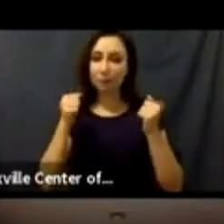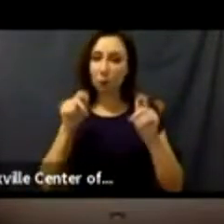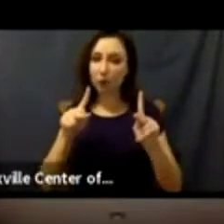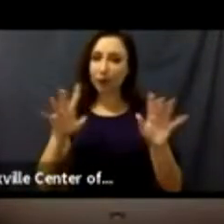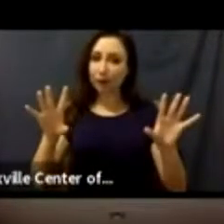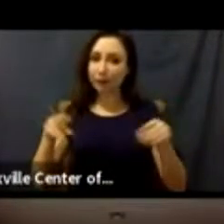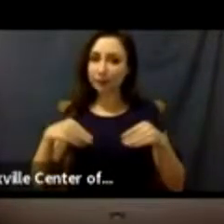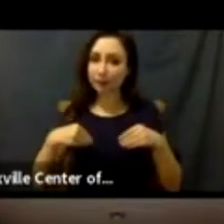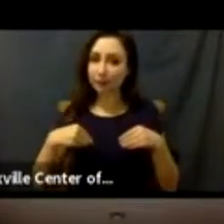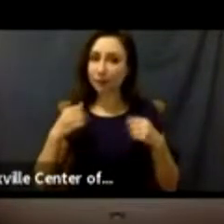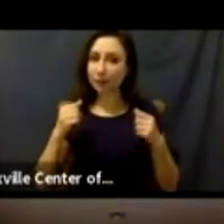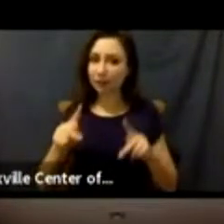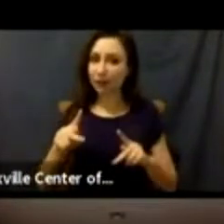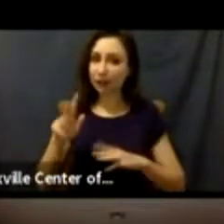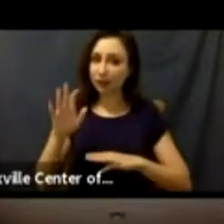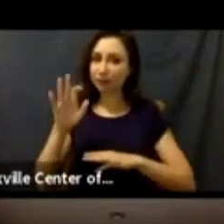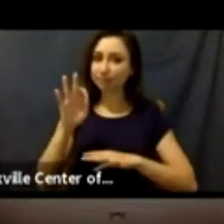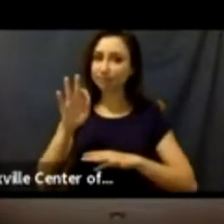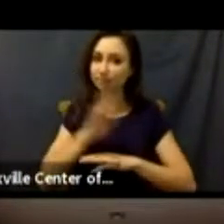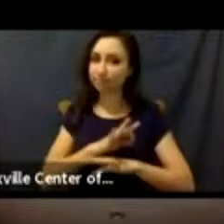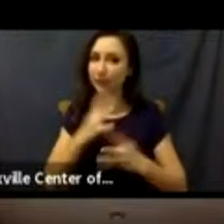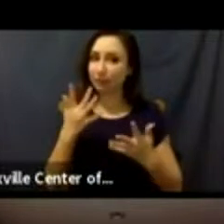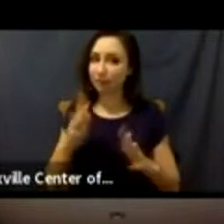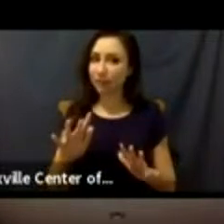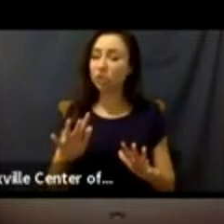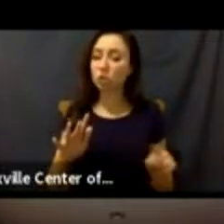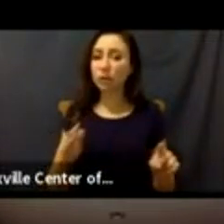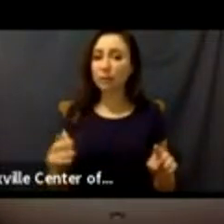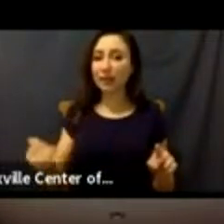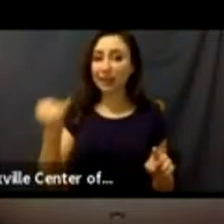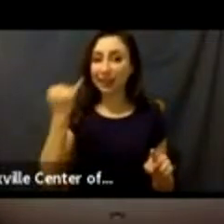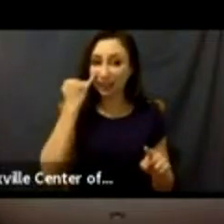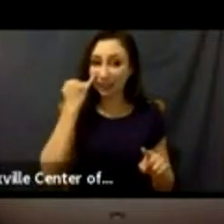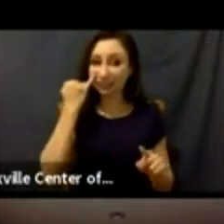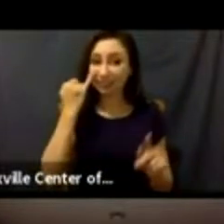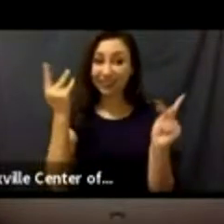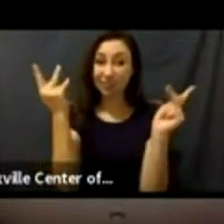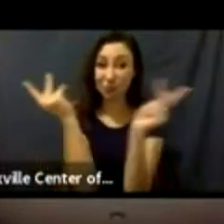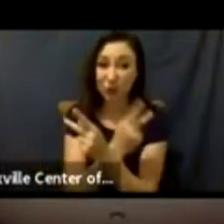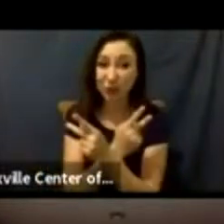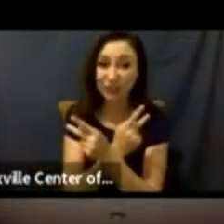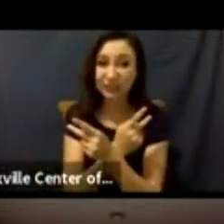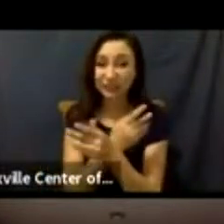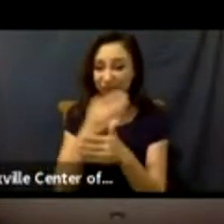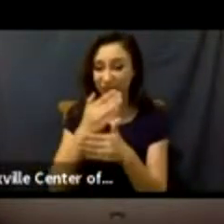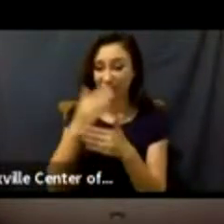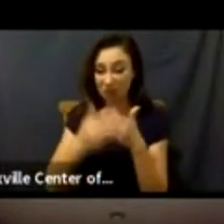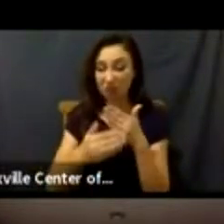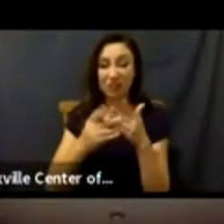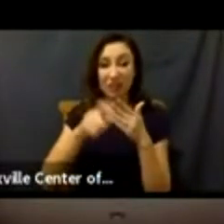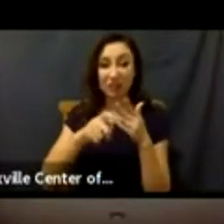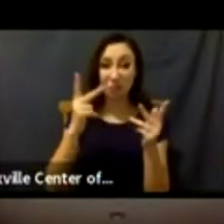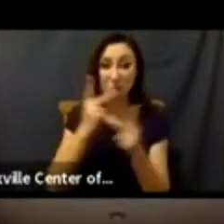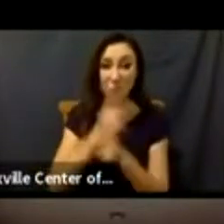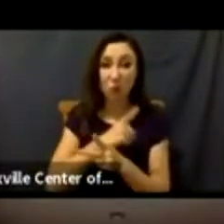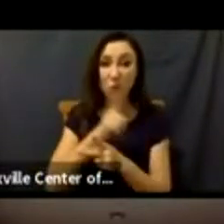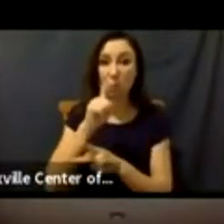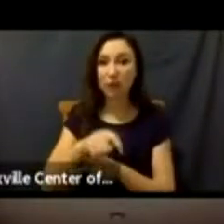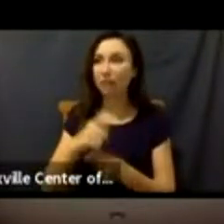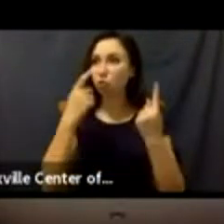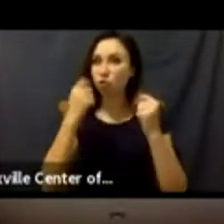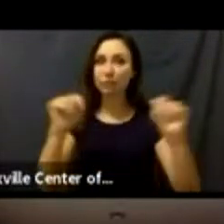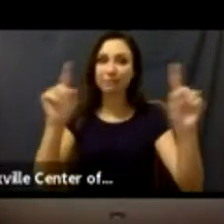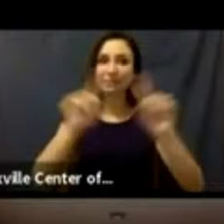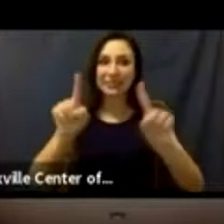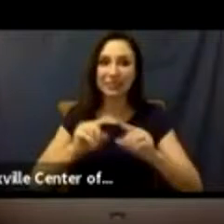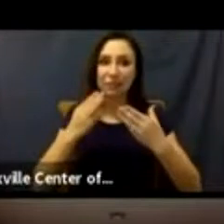but we got to tell everybody things get a lot worse. If they get a lot worse, then we have to look at whatever we can to help with that. I don't know that this one's